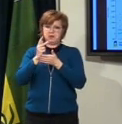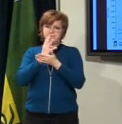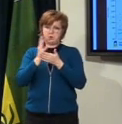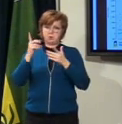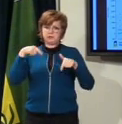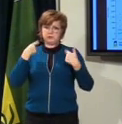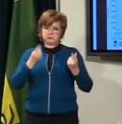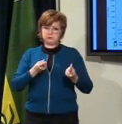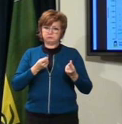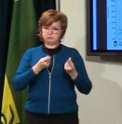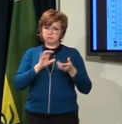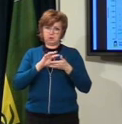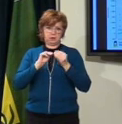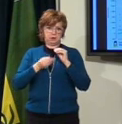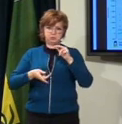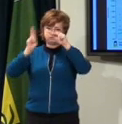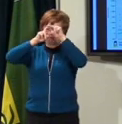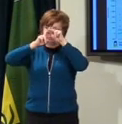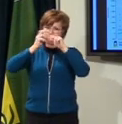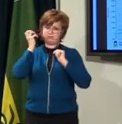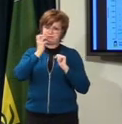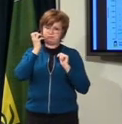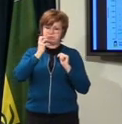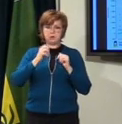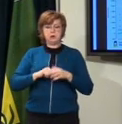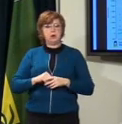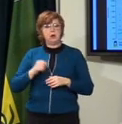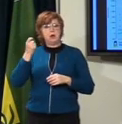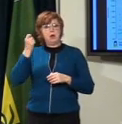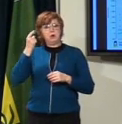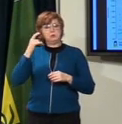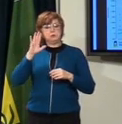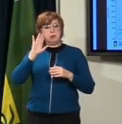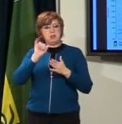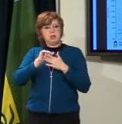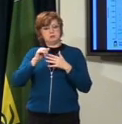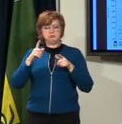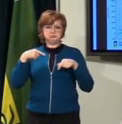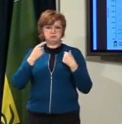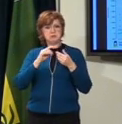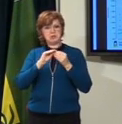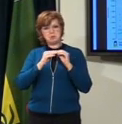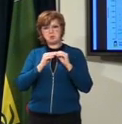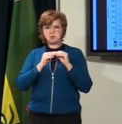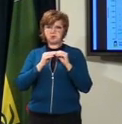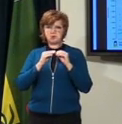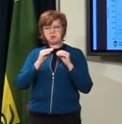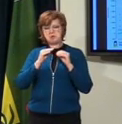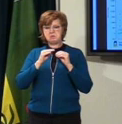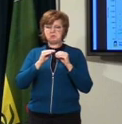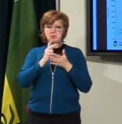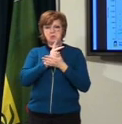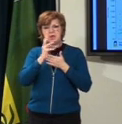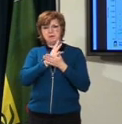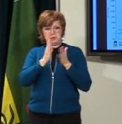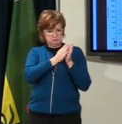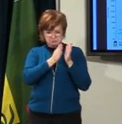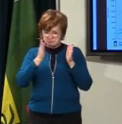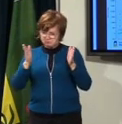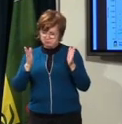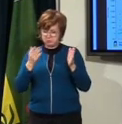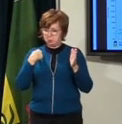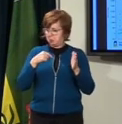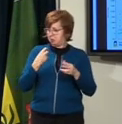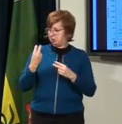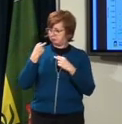With this context of the current volumes that we've been seeing over the last number of weeks, we have modeling information that allows us to